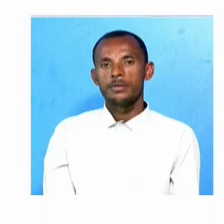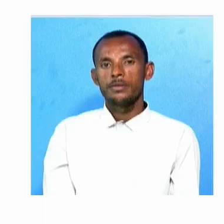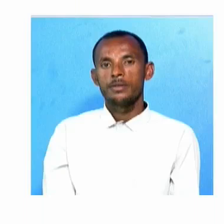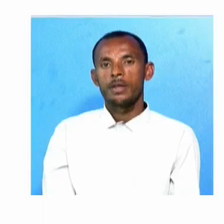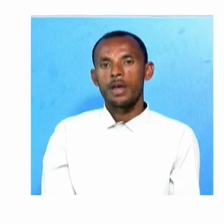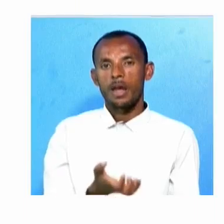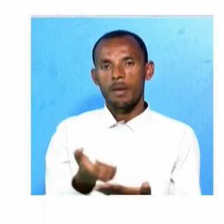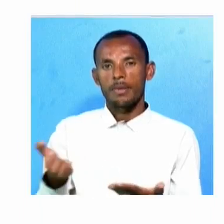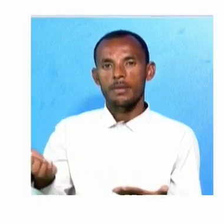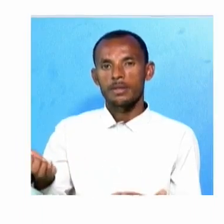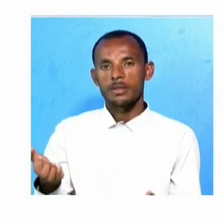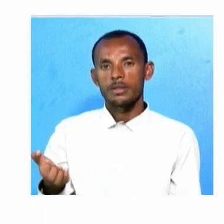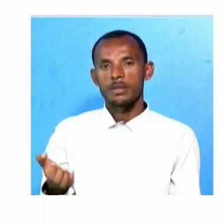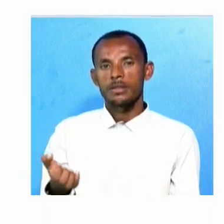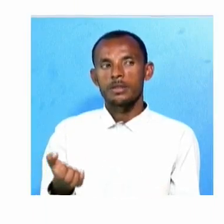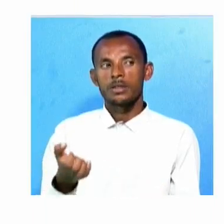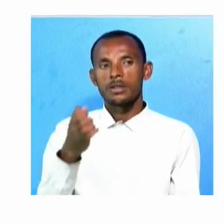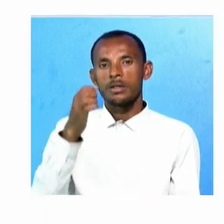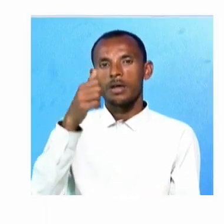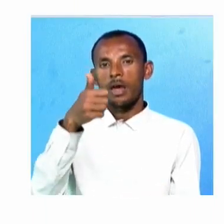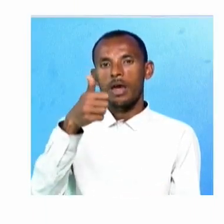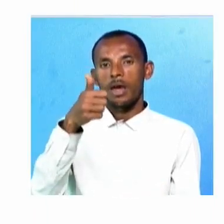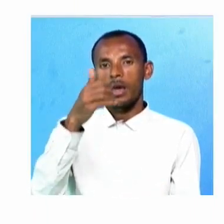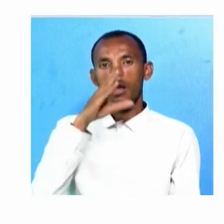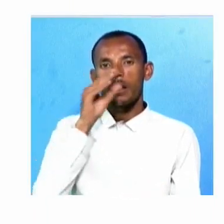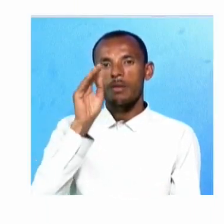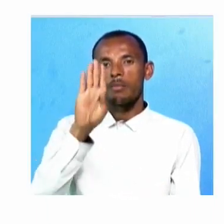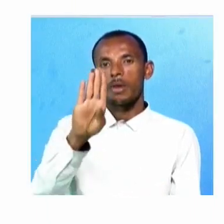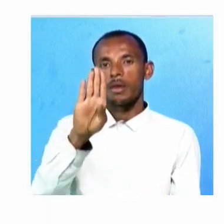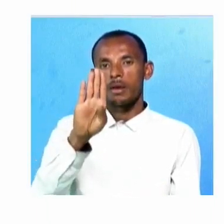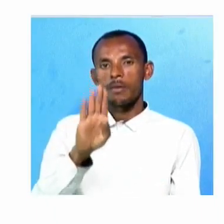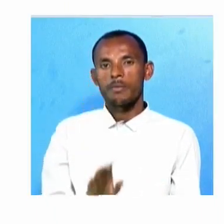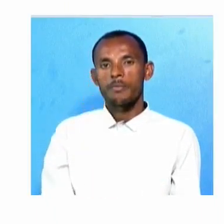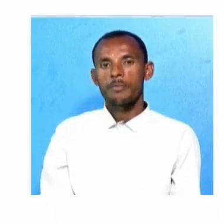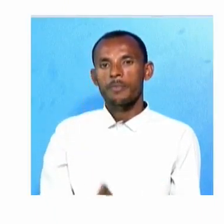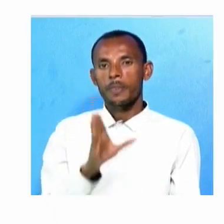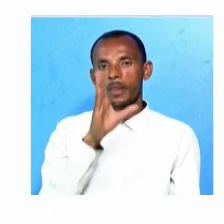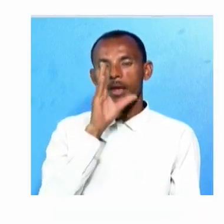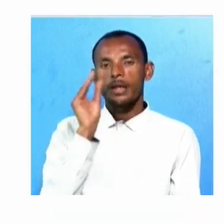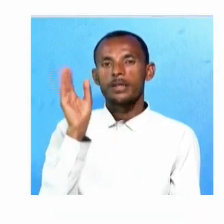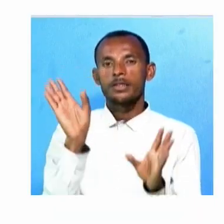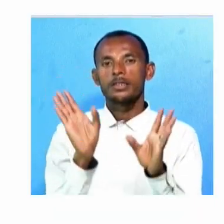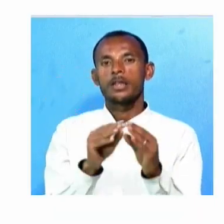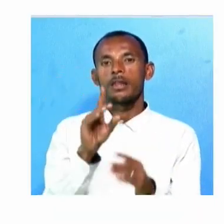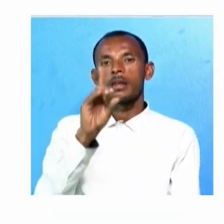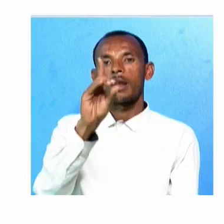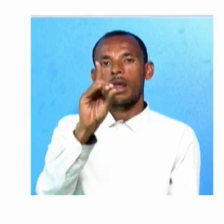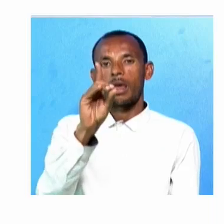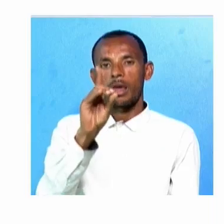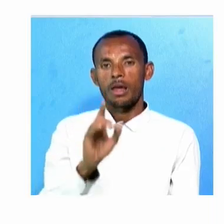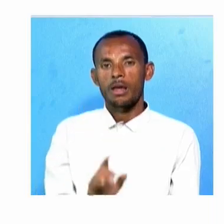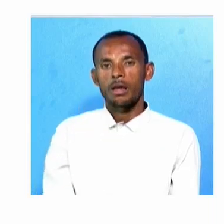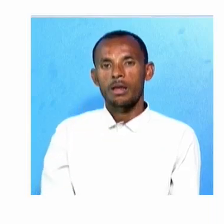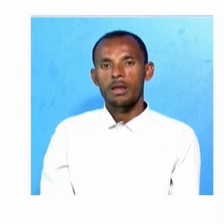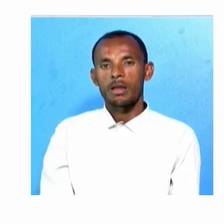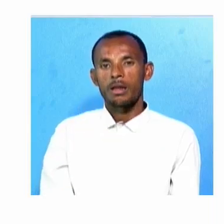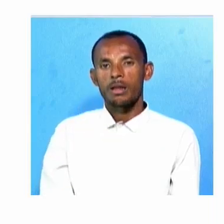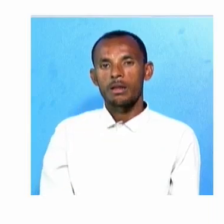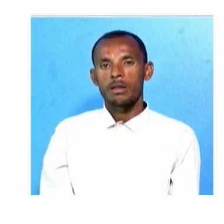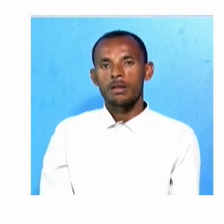the elements A and B, and set D